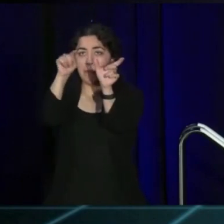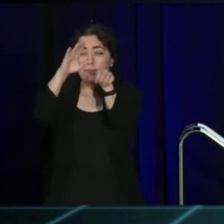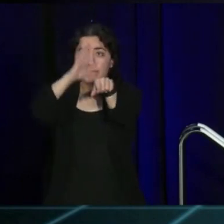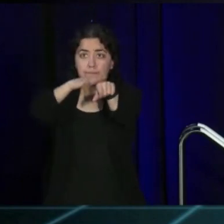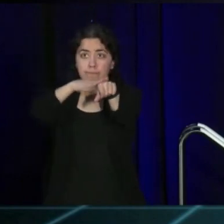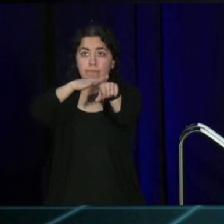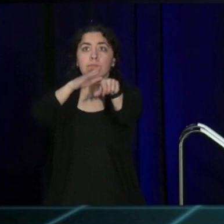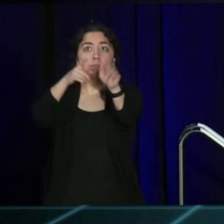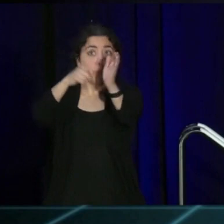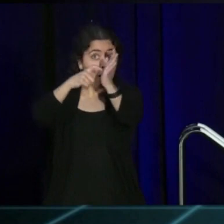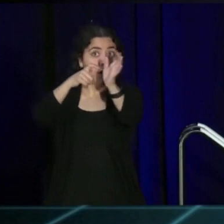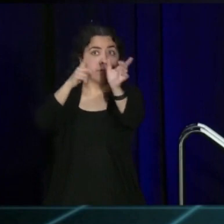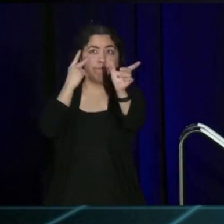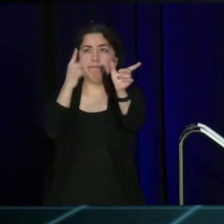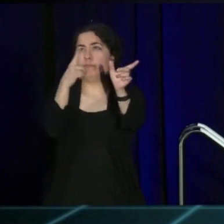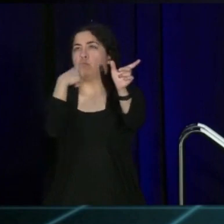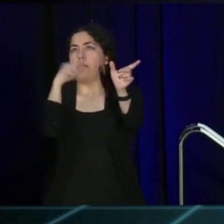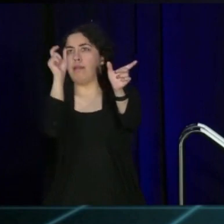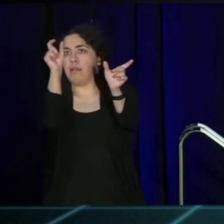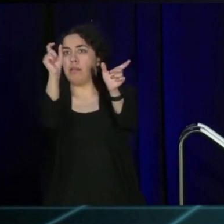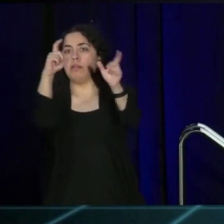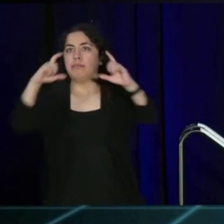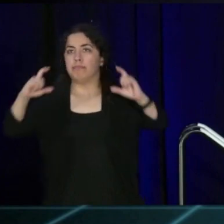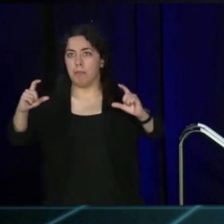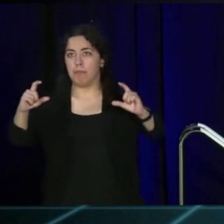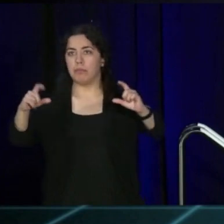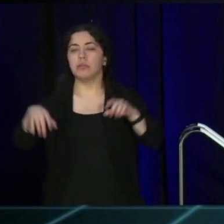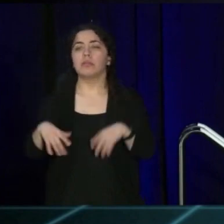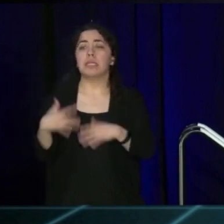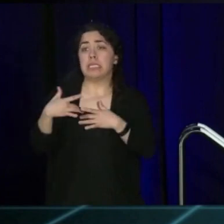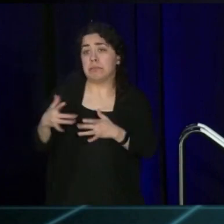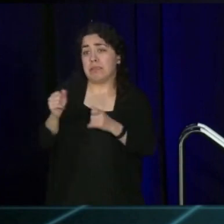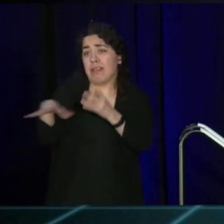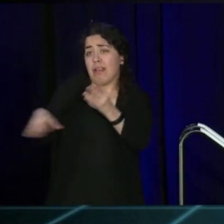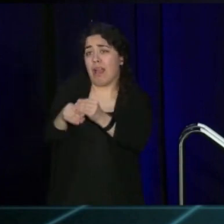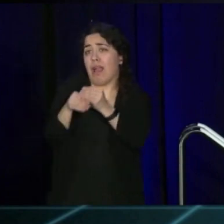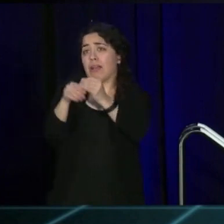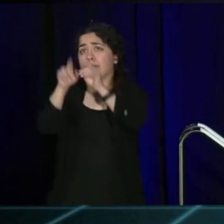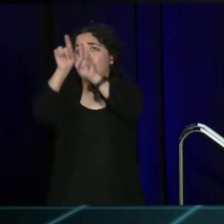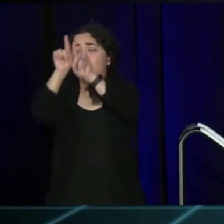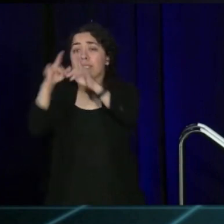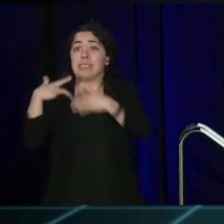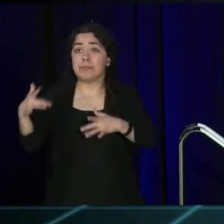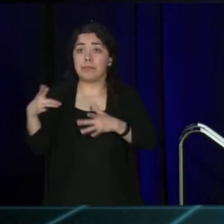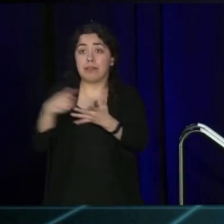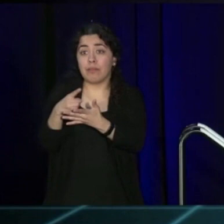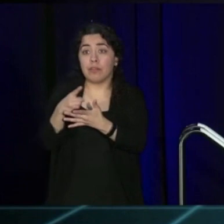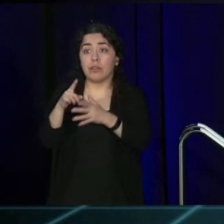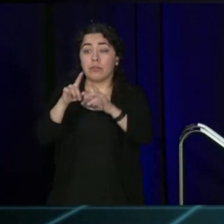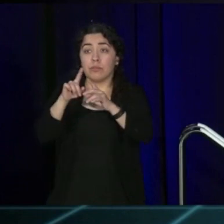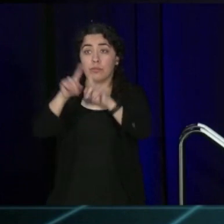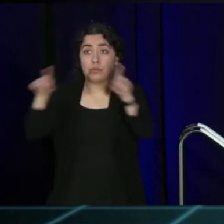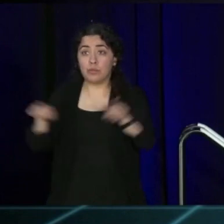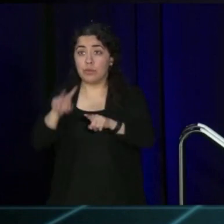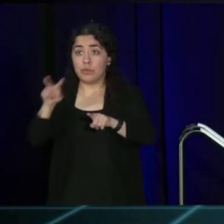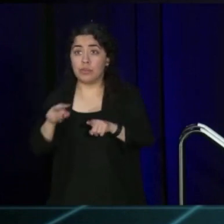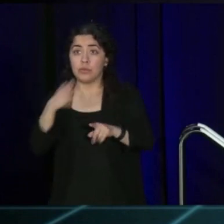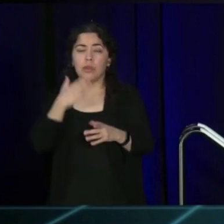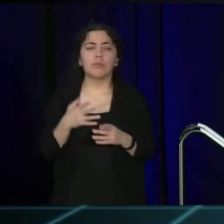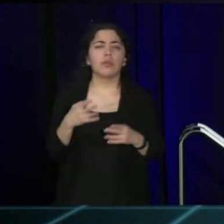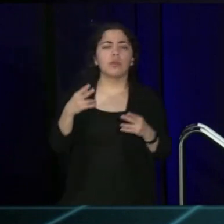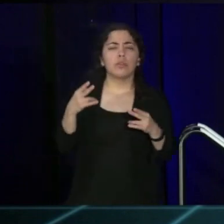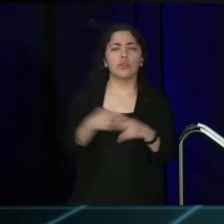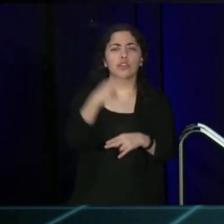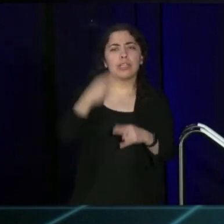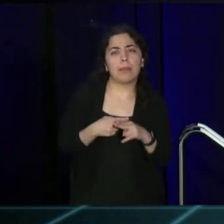add an asterisk in the label, but if we navigate there using the screen rule here, Username star, edit text. as you can see, it